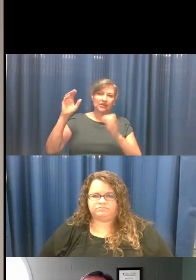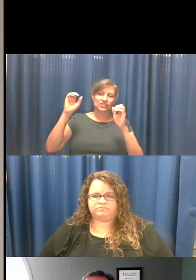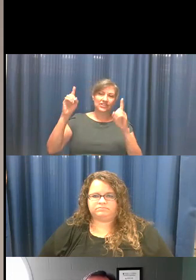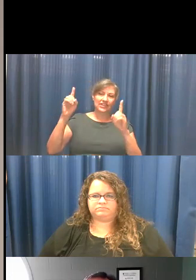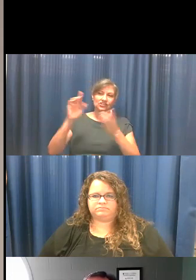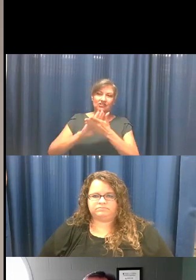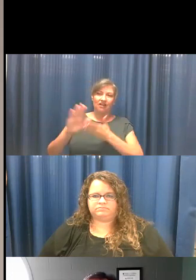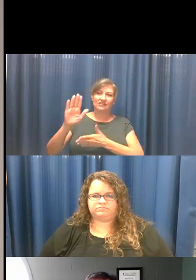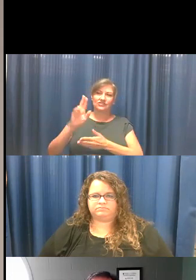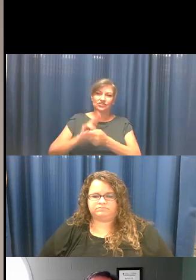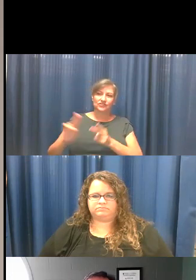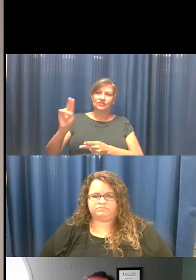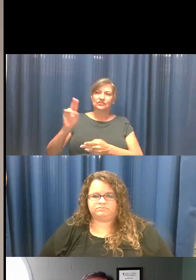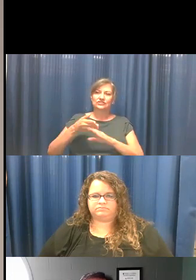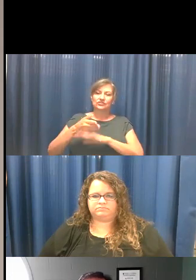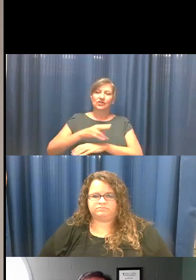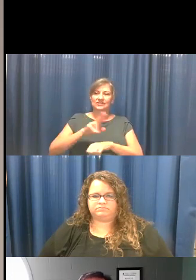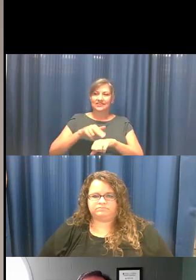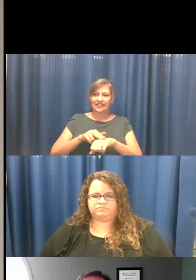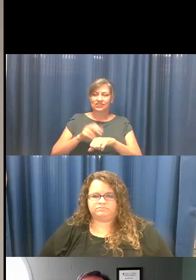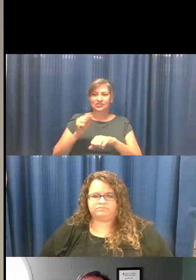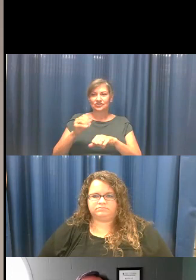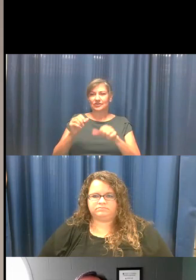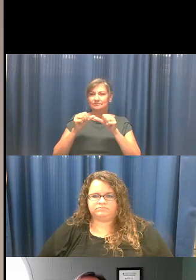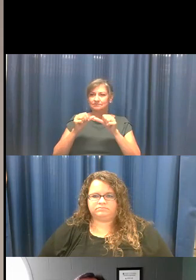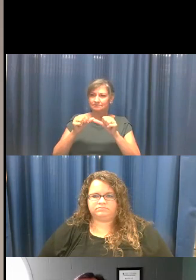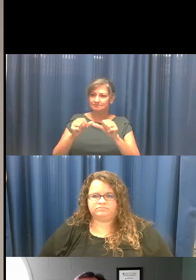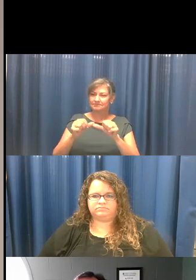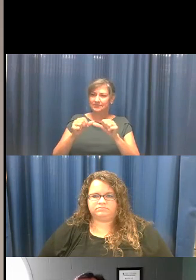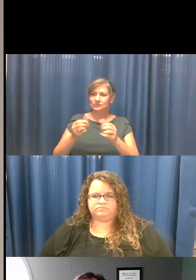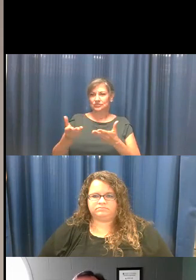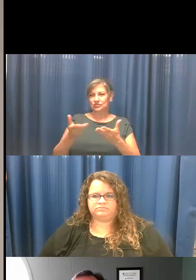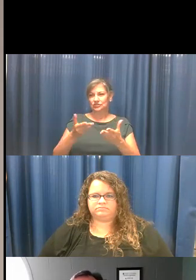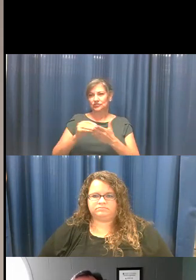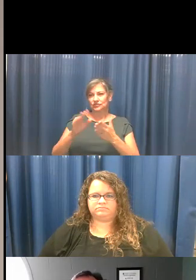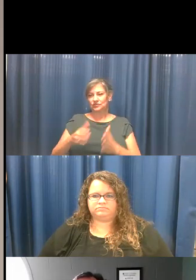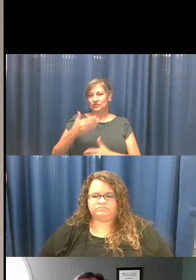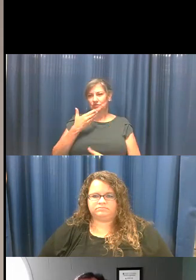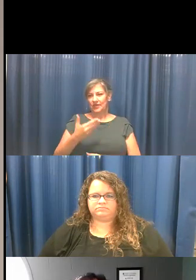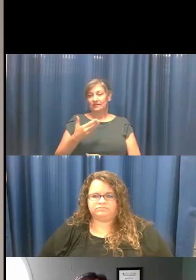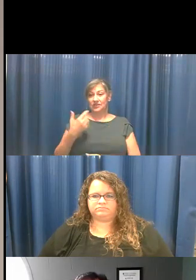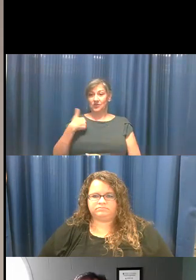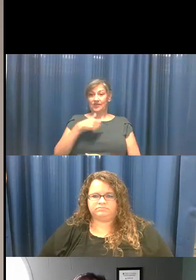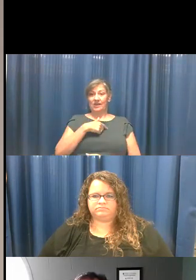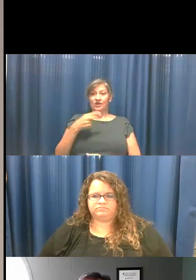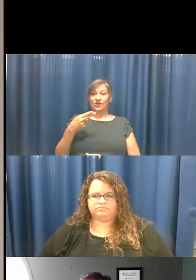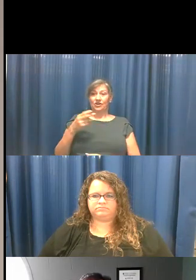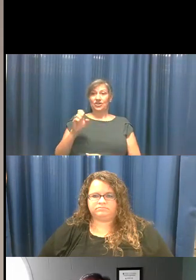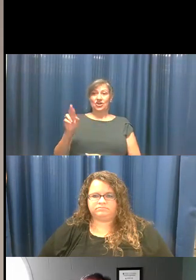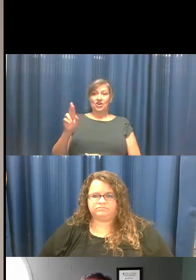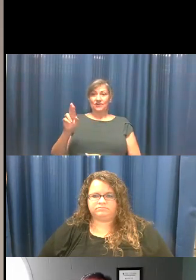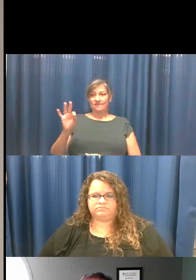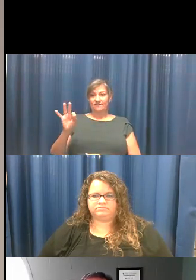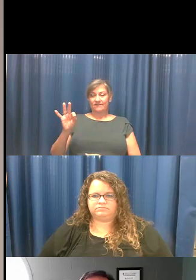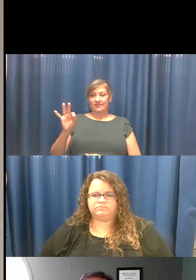across the nation remain stable and serve students well. So what we've done with our HERF funds is we've put a lot